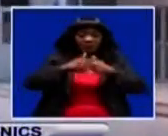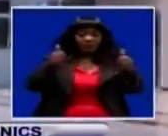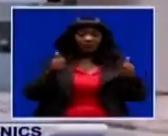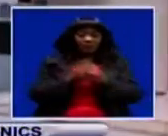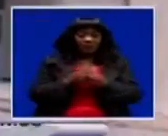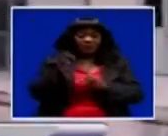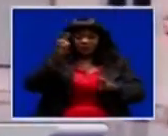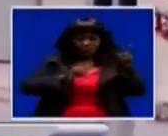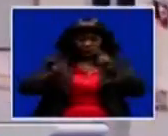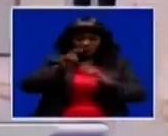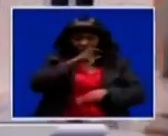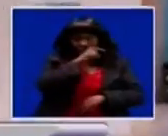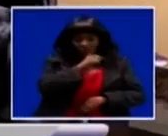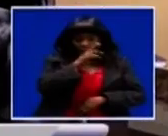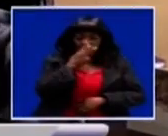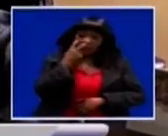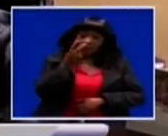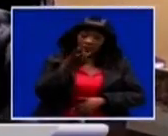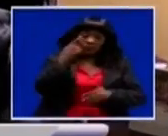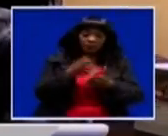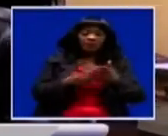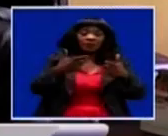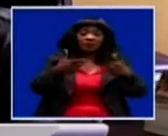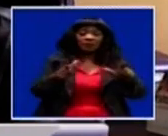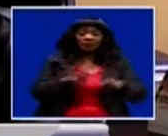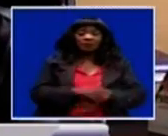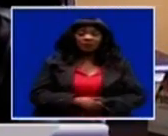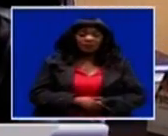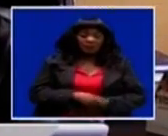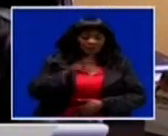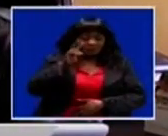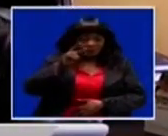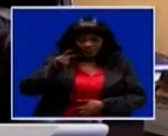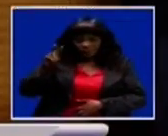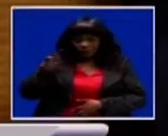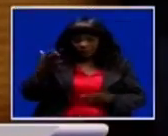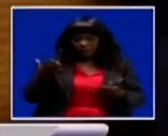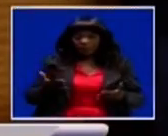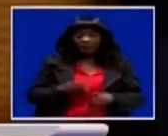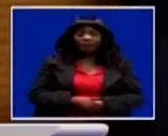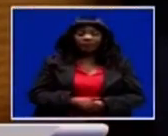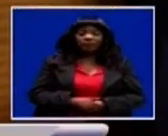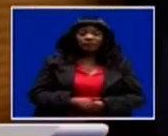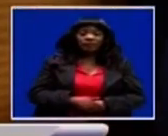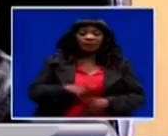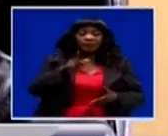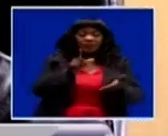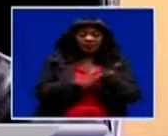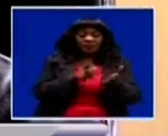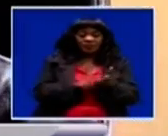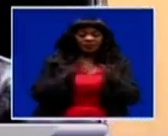visit Livingstone for an on-the-spot check. His first engagement was paying a courtesy call on the acting Livingstone District